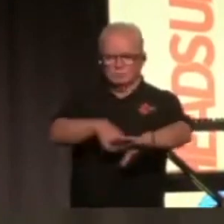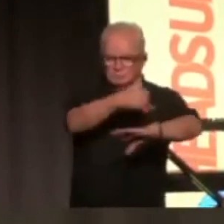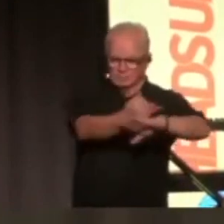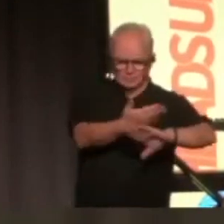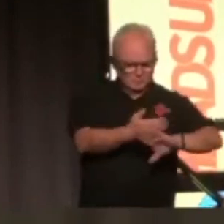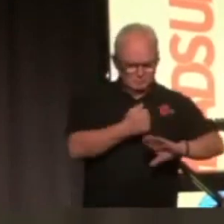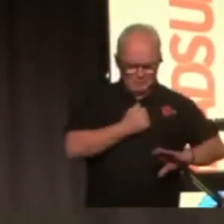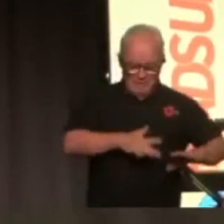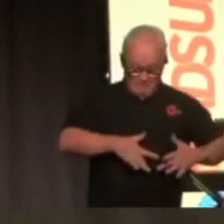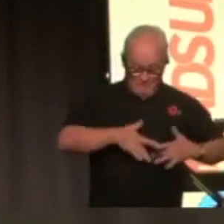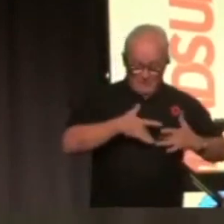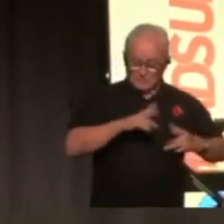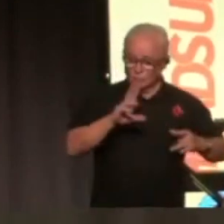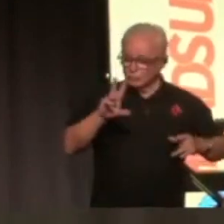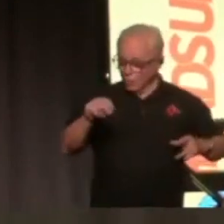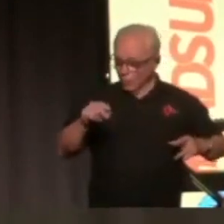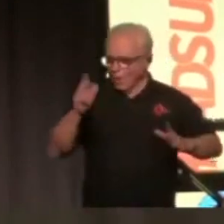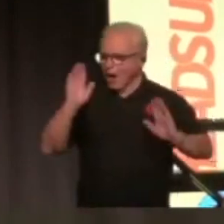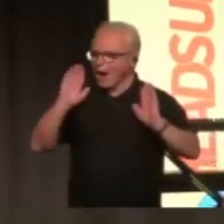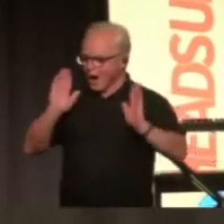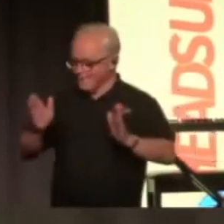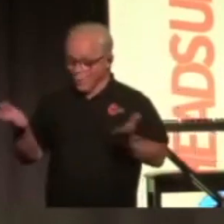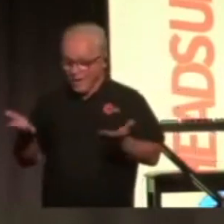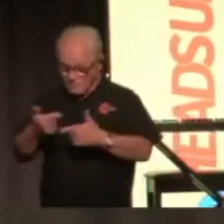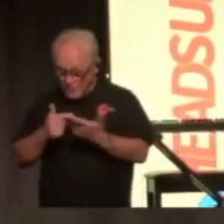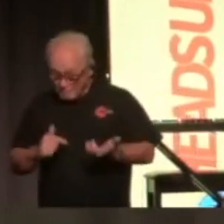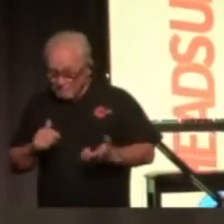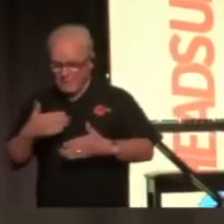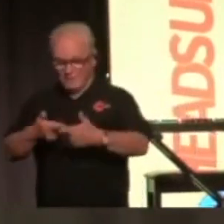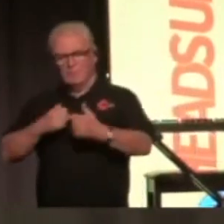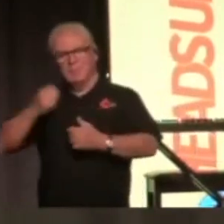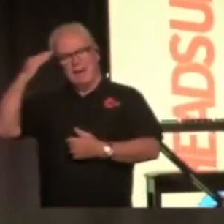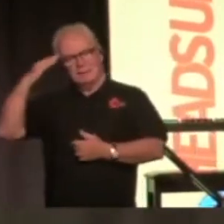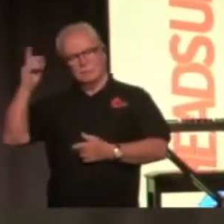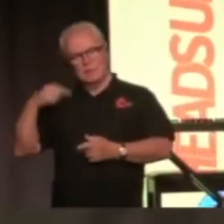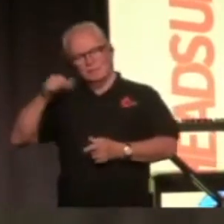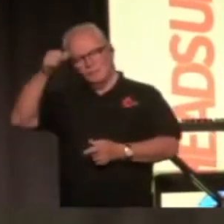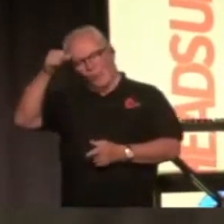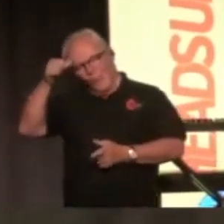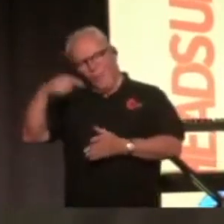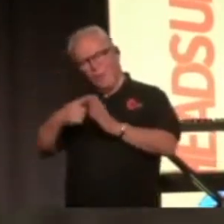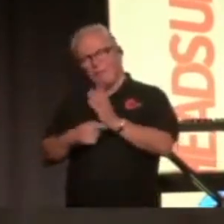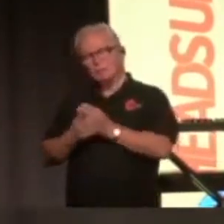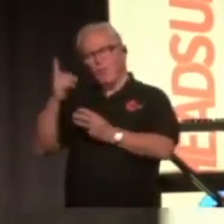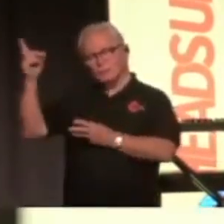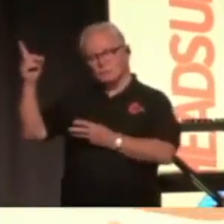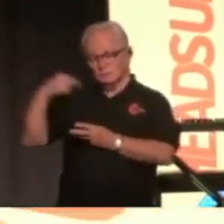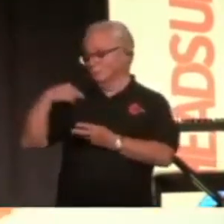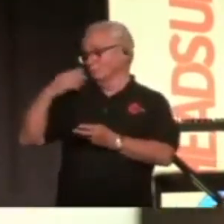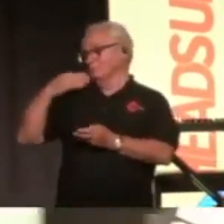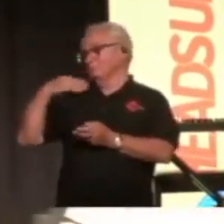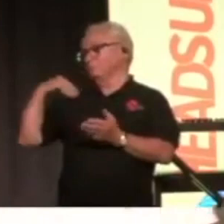They are going to come out of your head. They're going to come out from what you know about God. You see, I have worked with